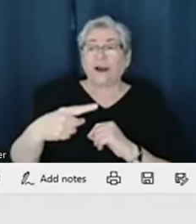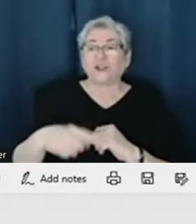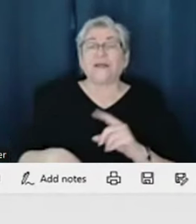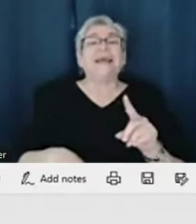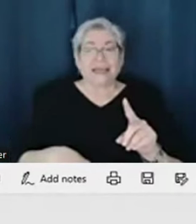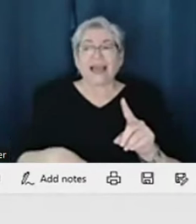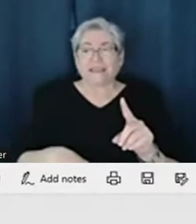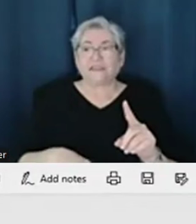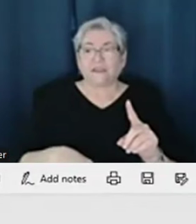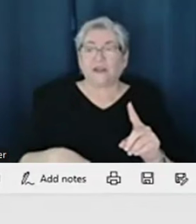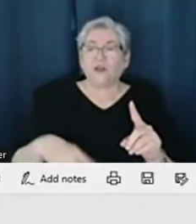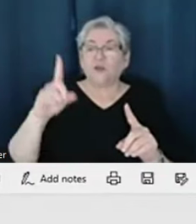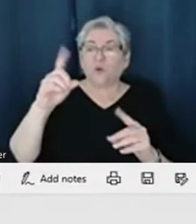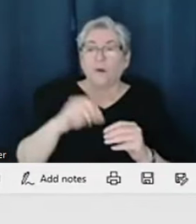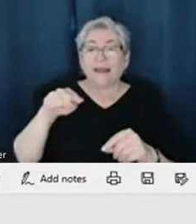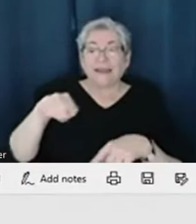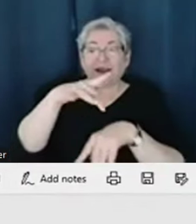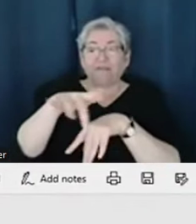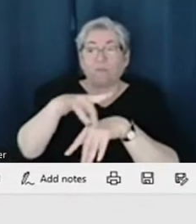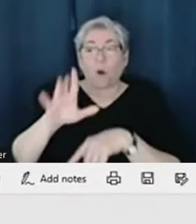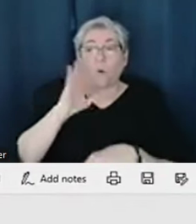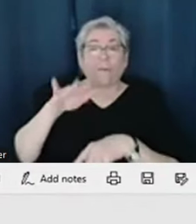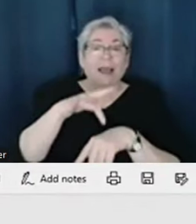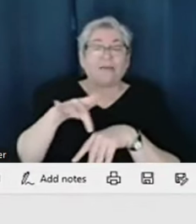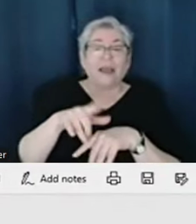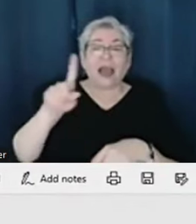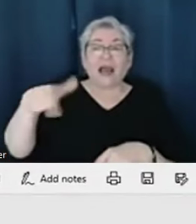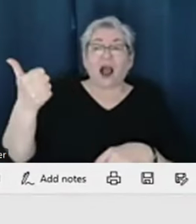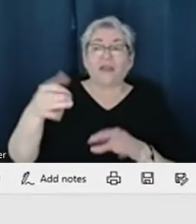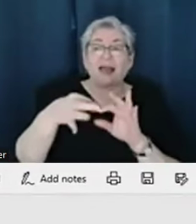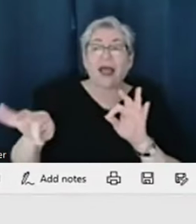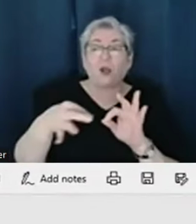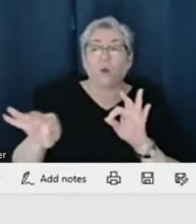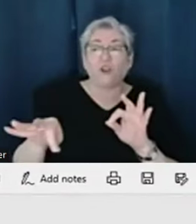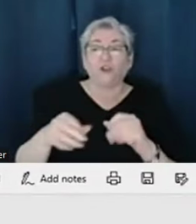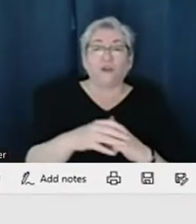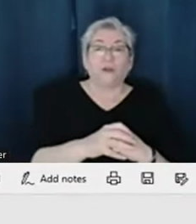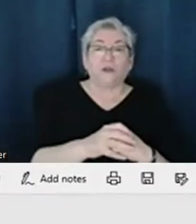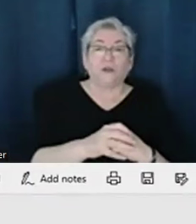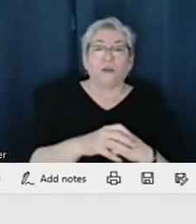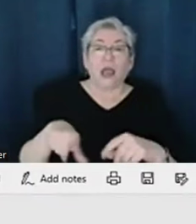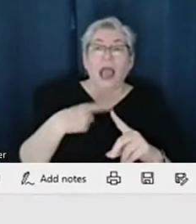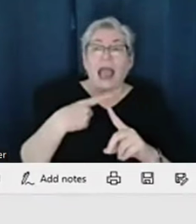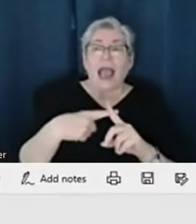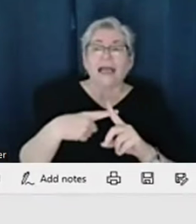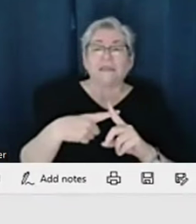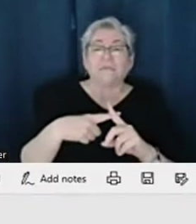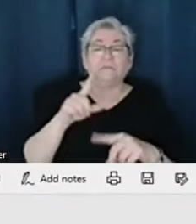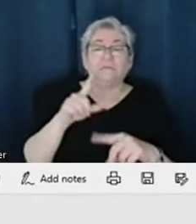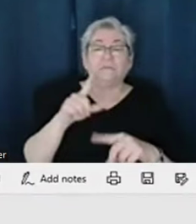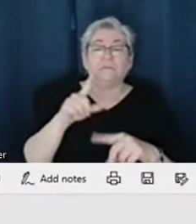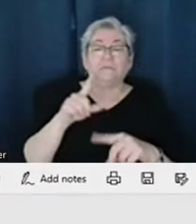Is this available or will be available in another language? And then, is it available in paper